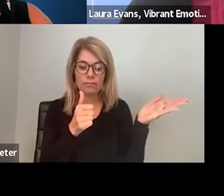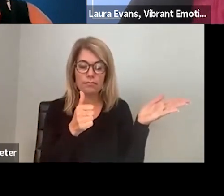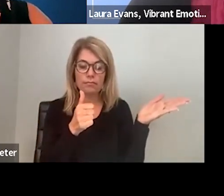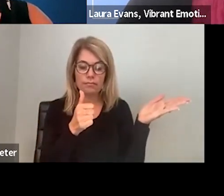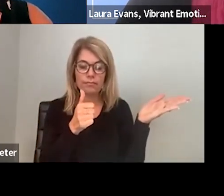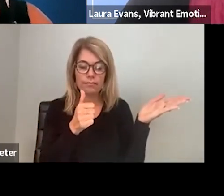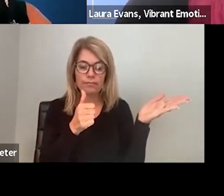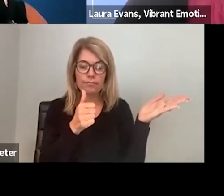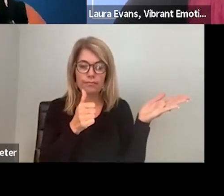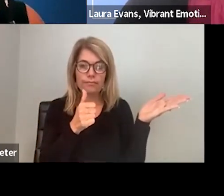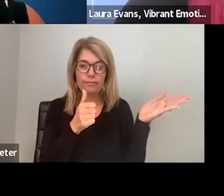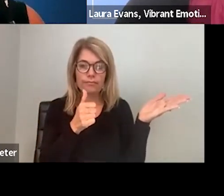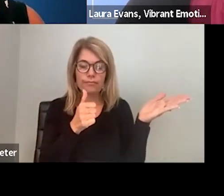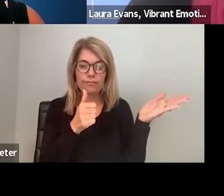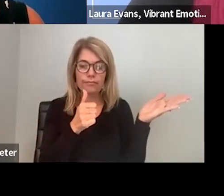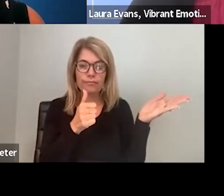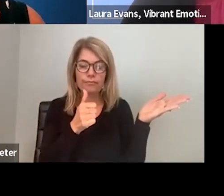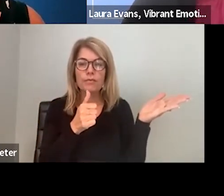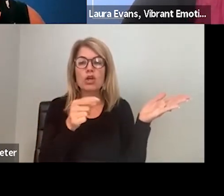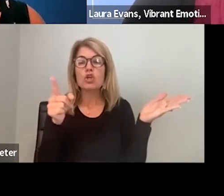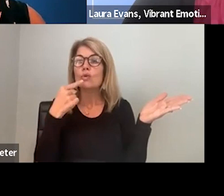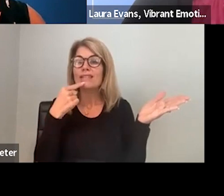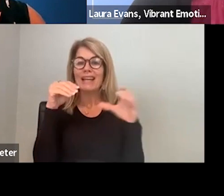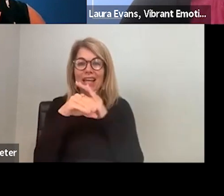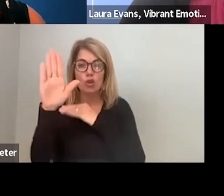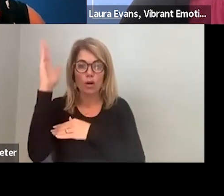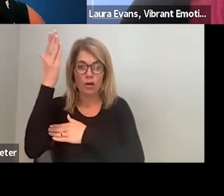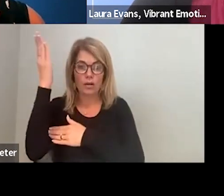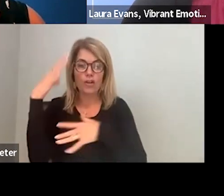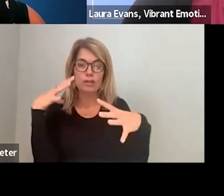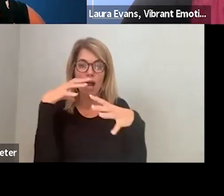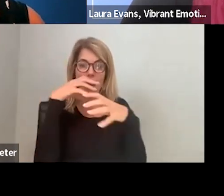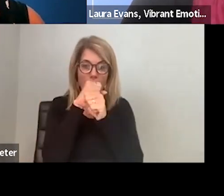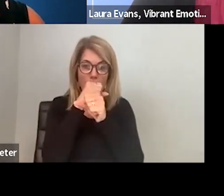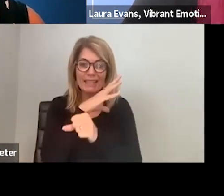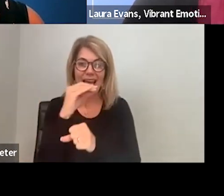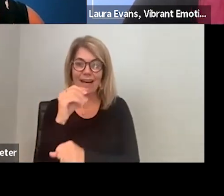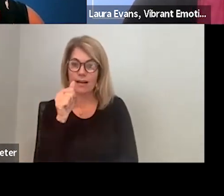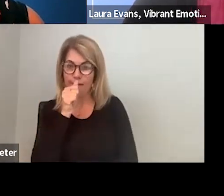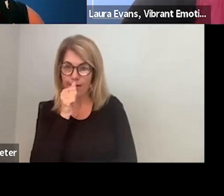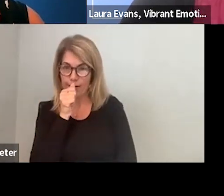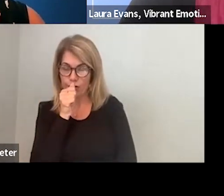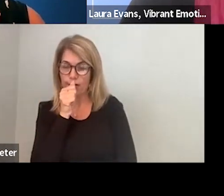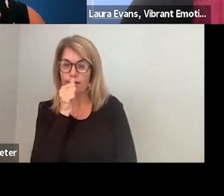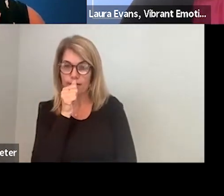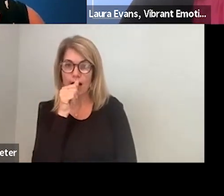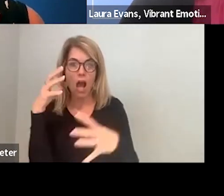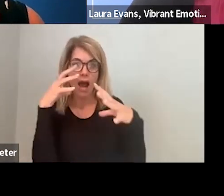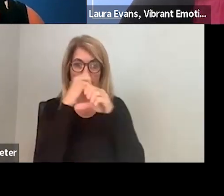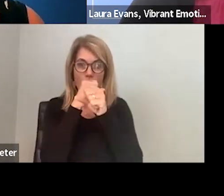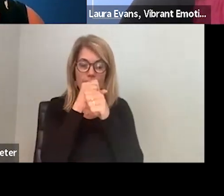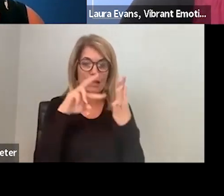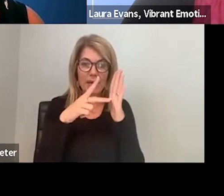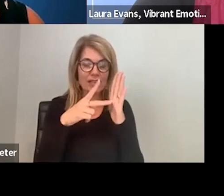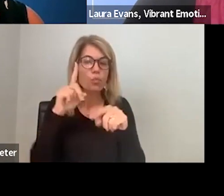distinction, as you noted in your presentation, between anonymous and confidential. So anonymous is that we could never figure out